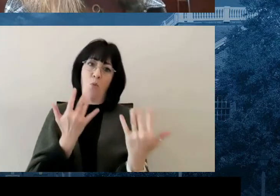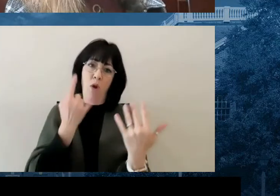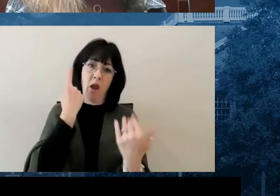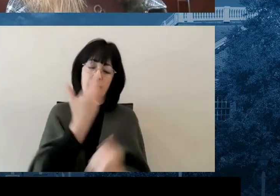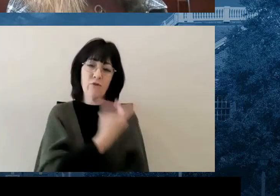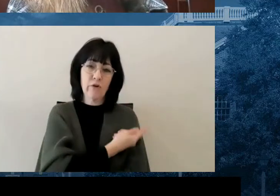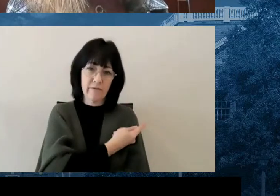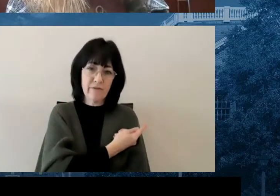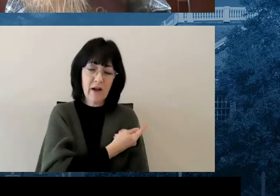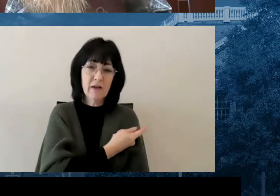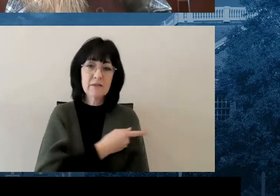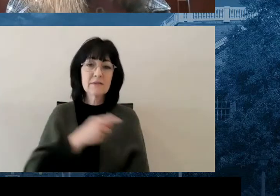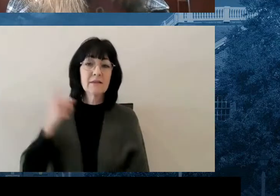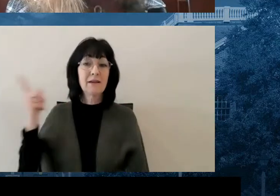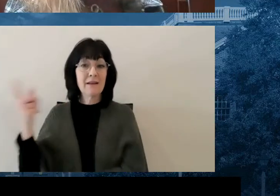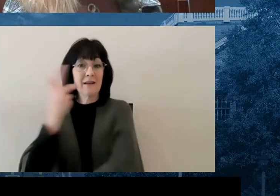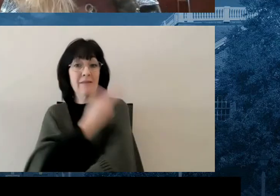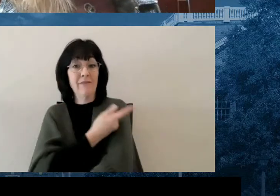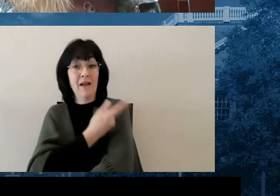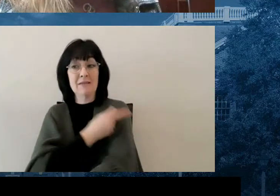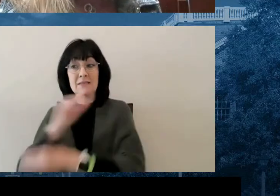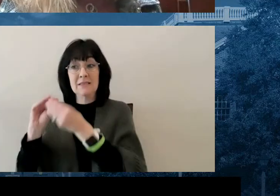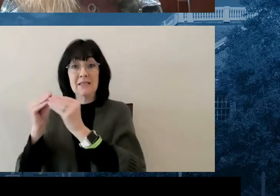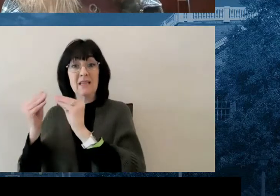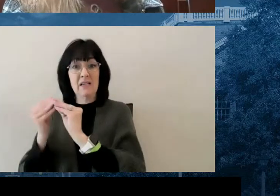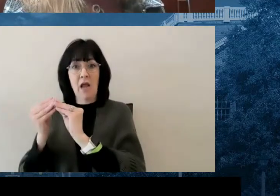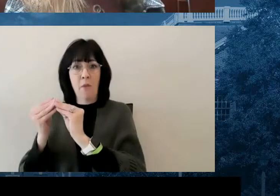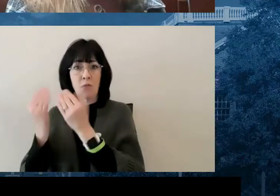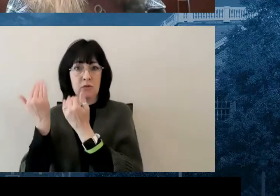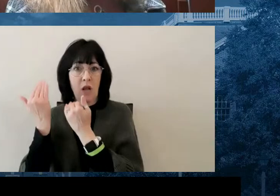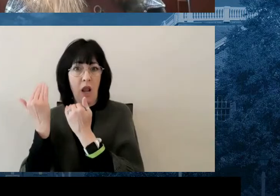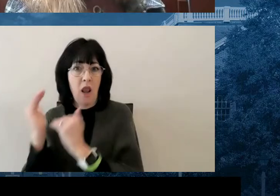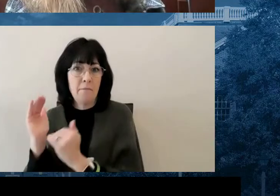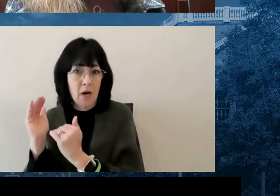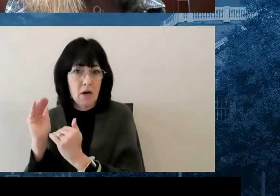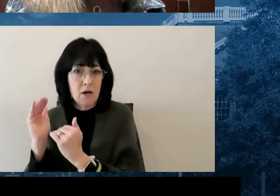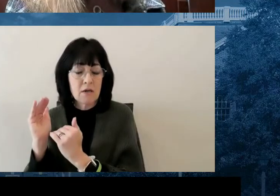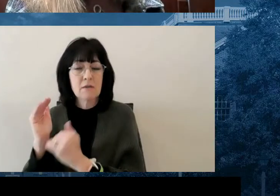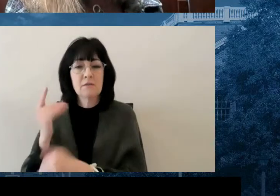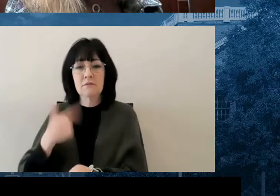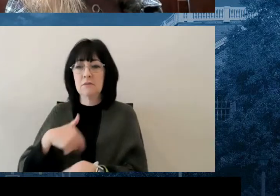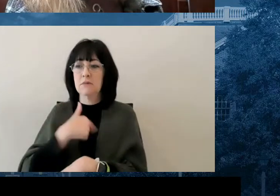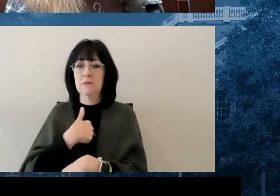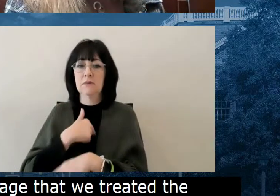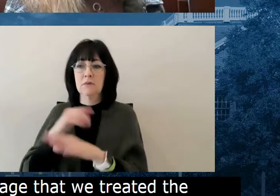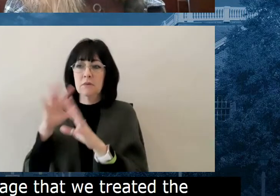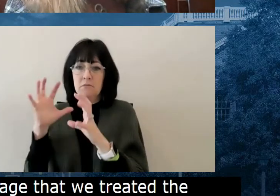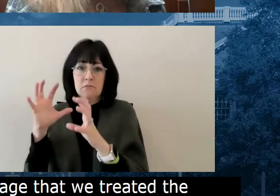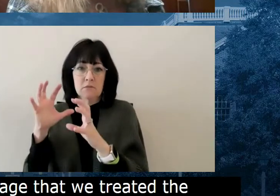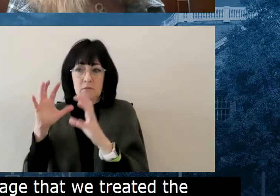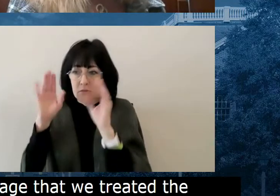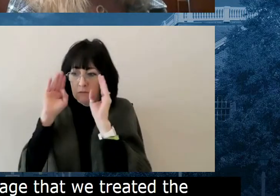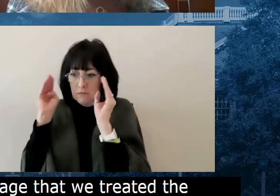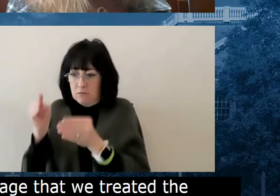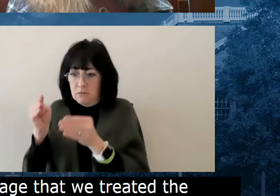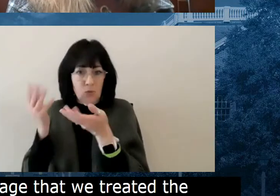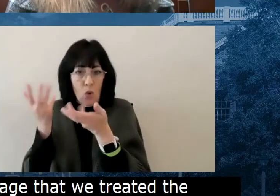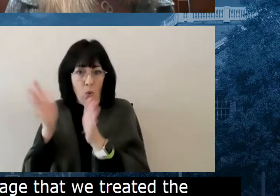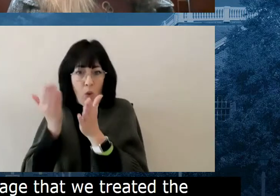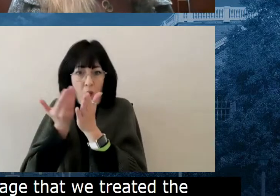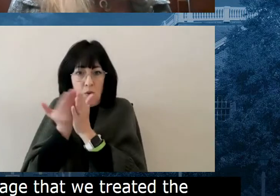treated this vaccine like gold, and wasting a single dose was completely